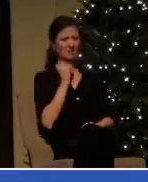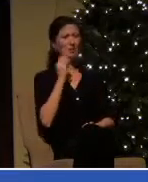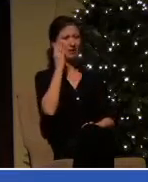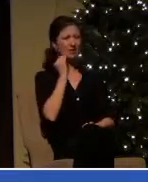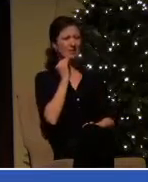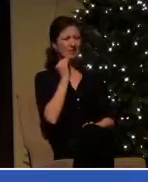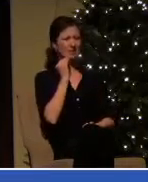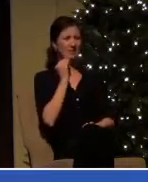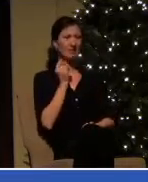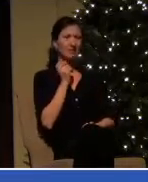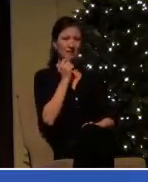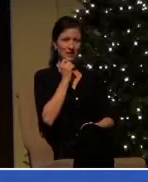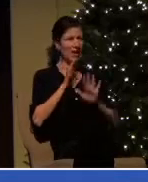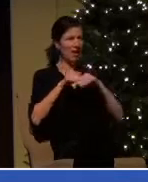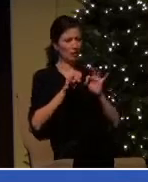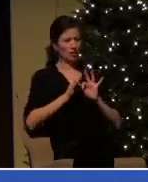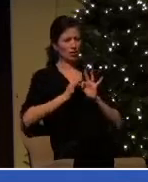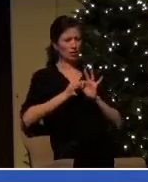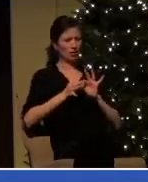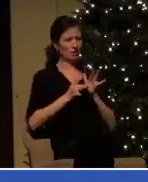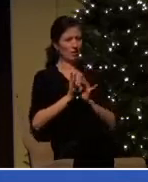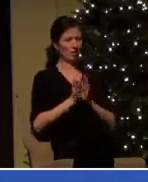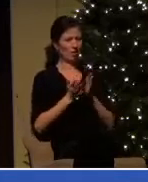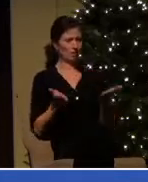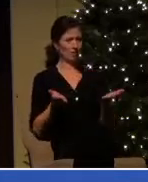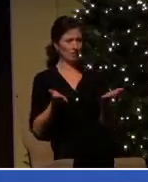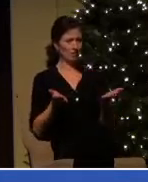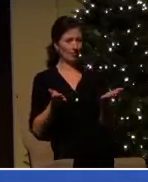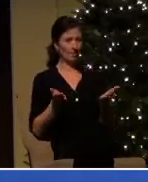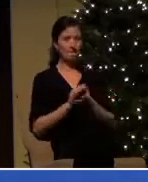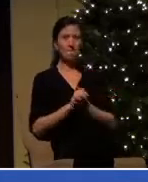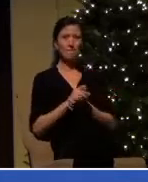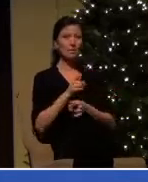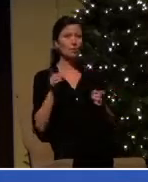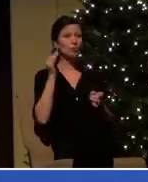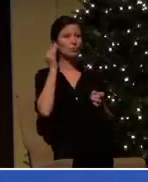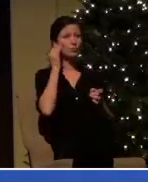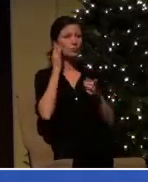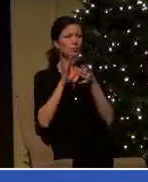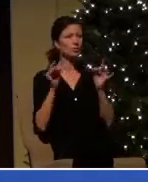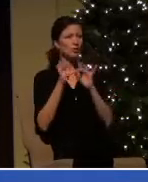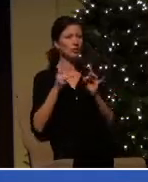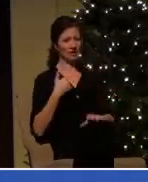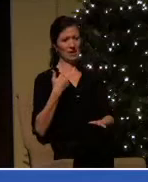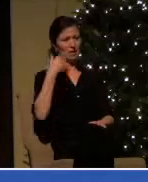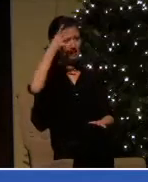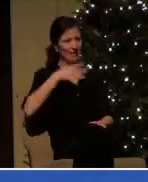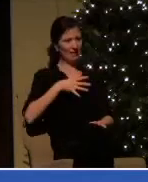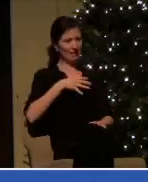subjective interpretations of the Bible. And perhaps you have heard the story of the young Christian